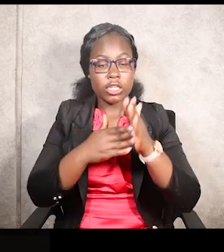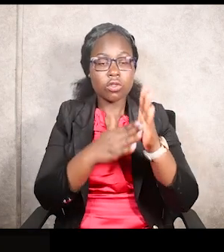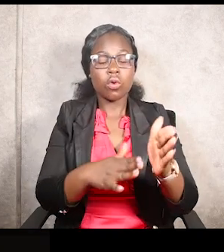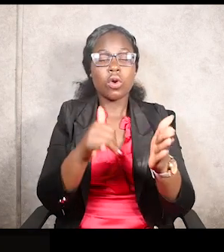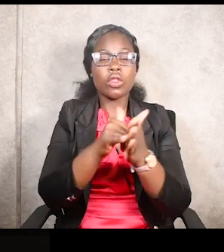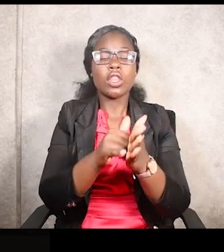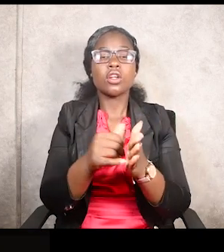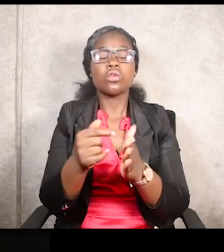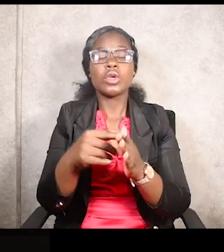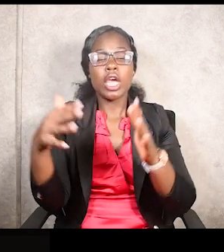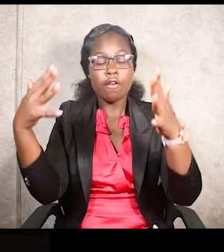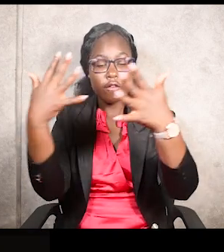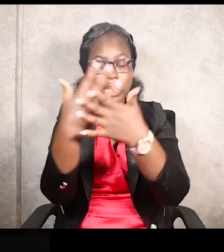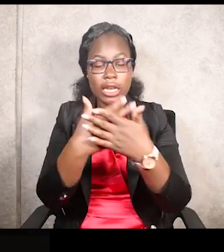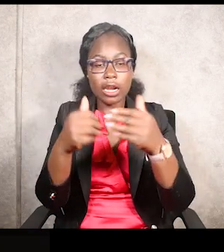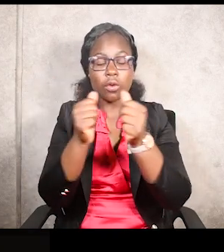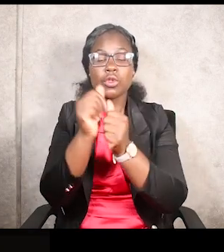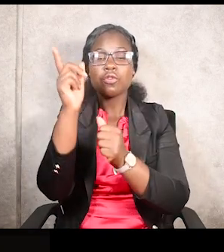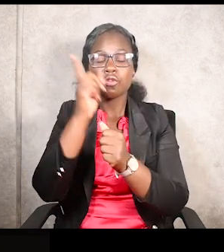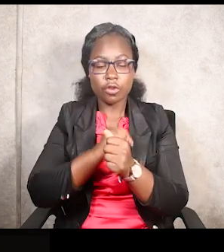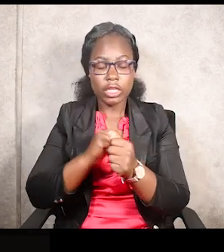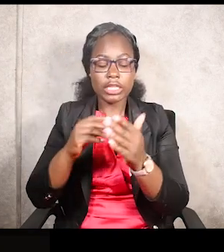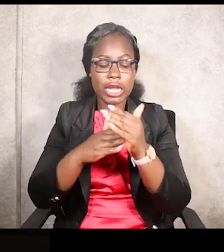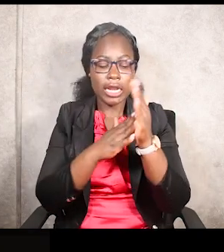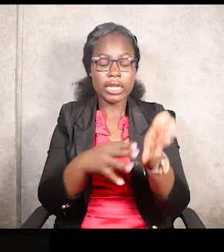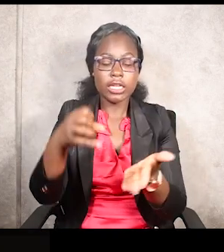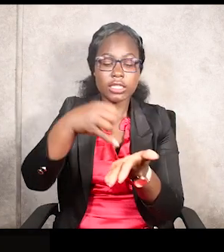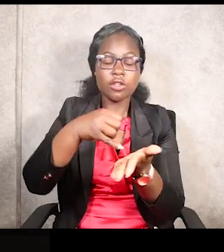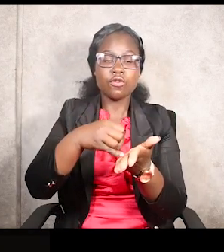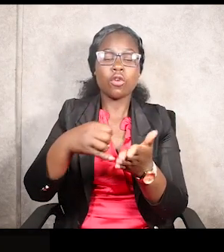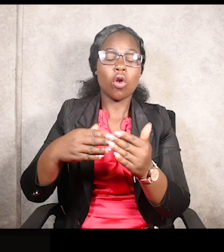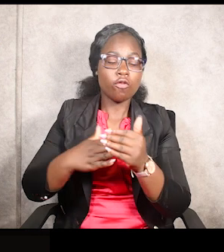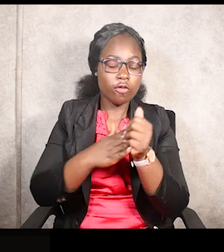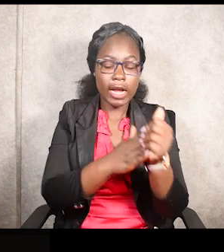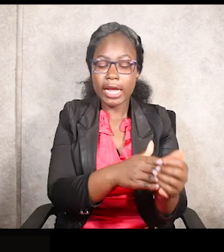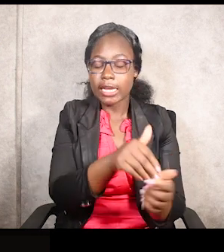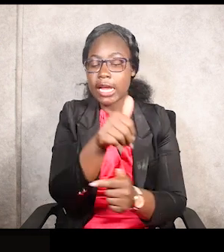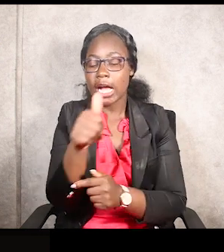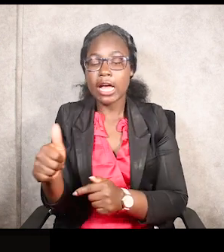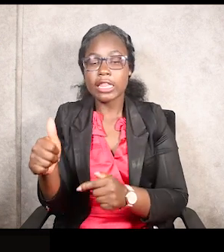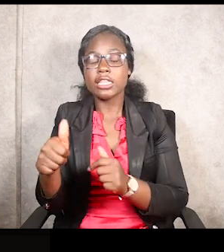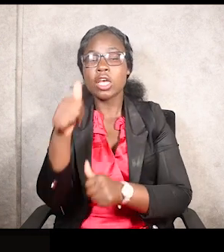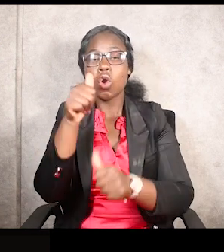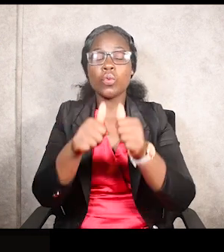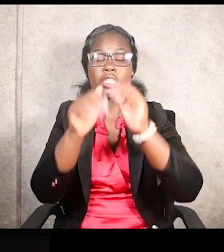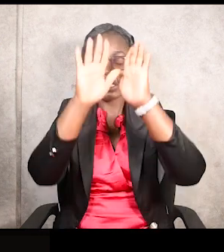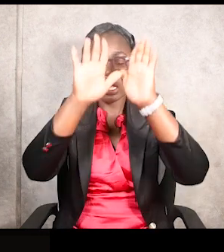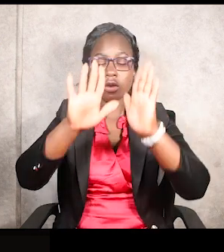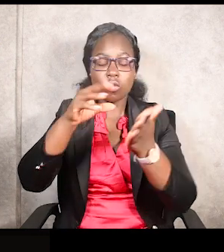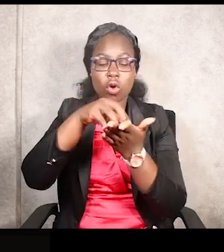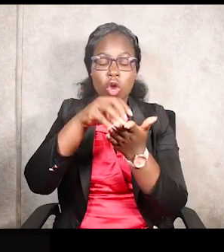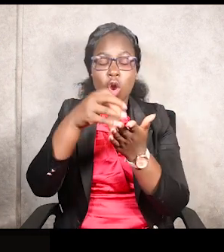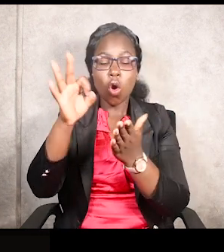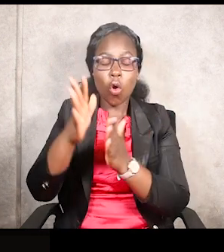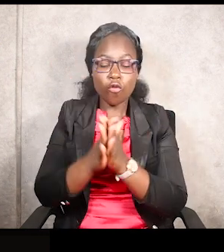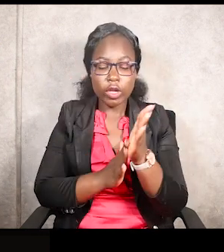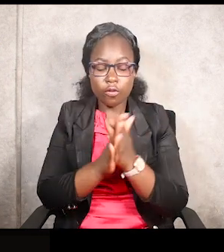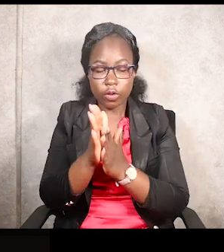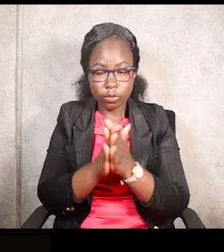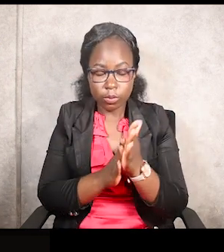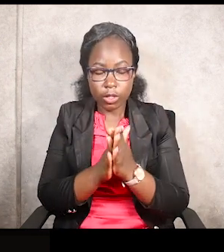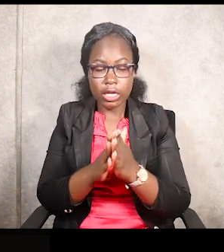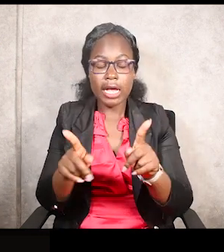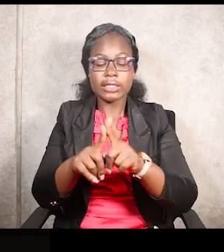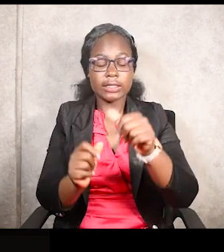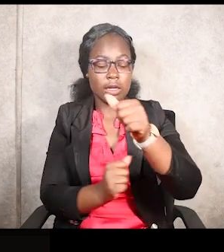just interacted with, leadership involves guiding others, which has a critical component of inspiring, motivating,